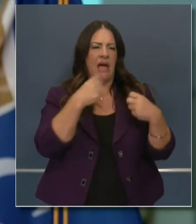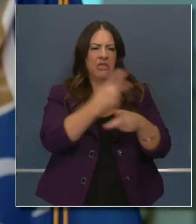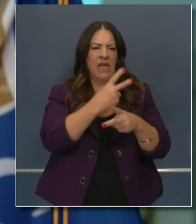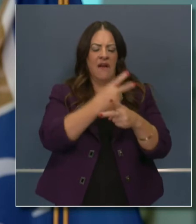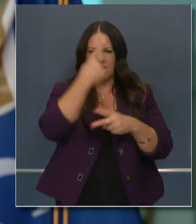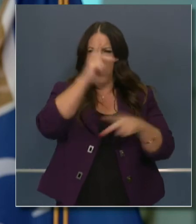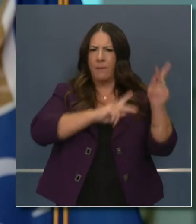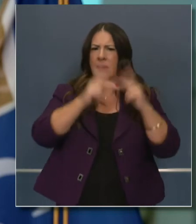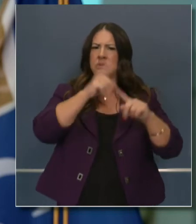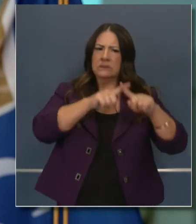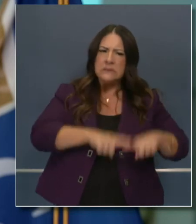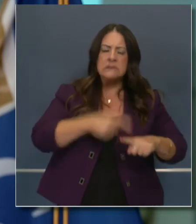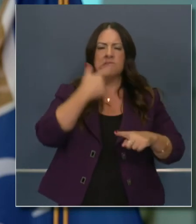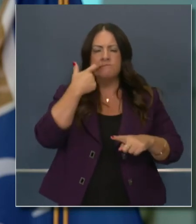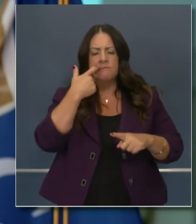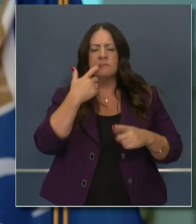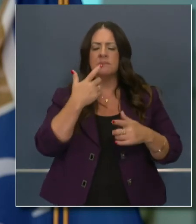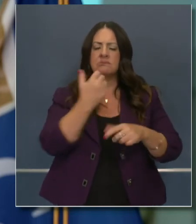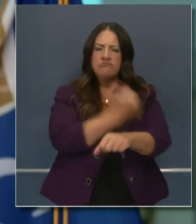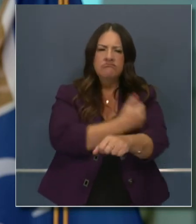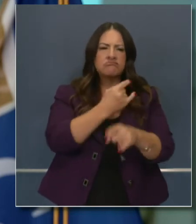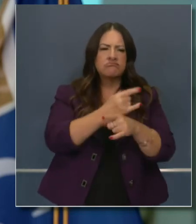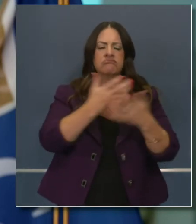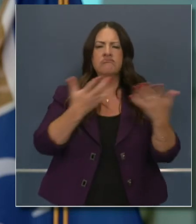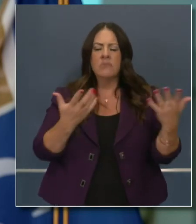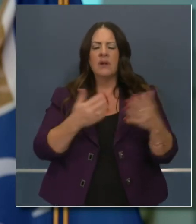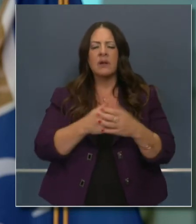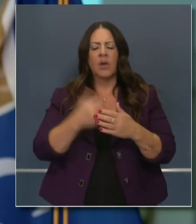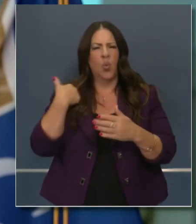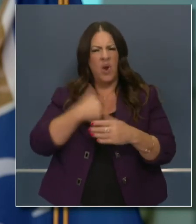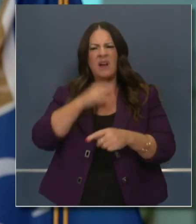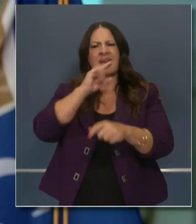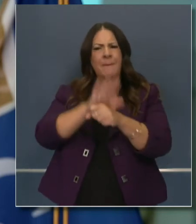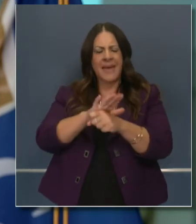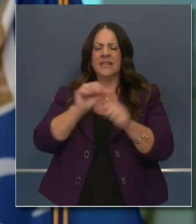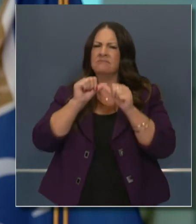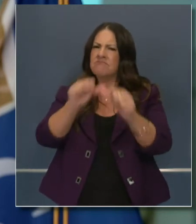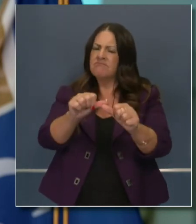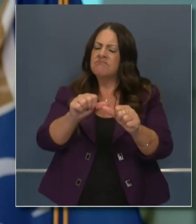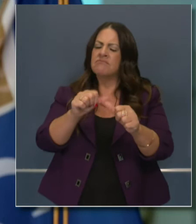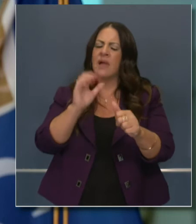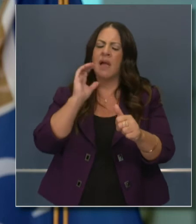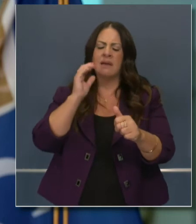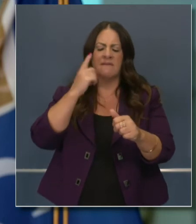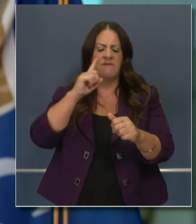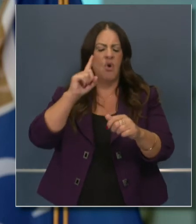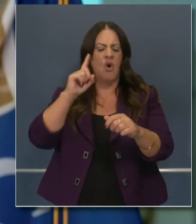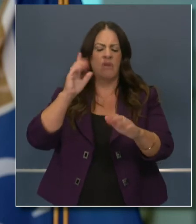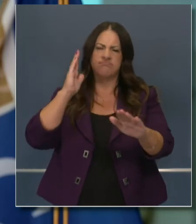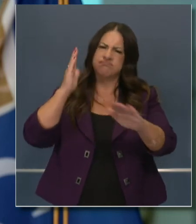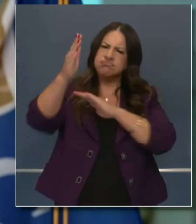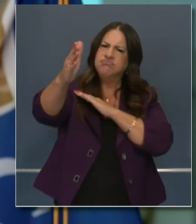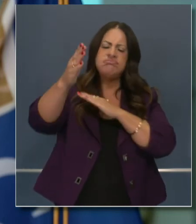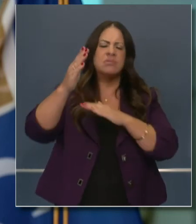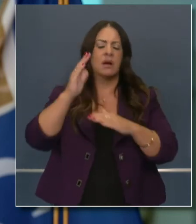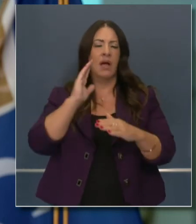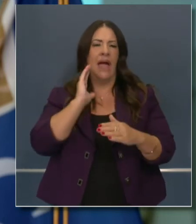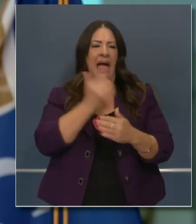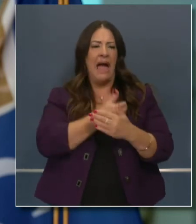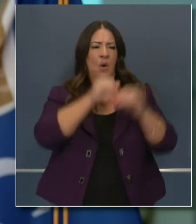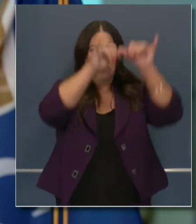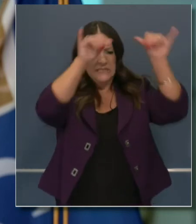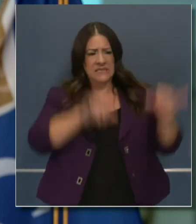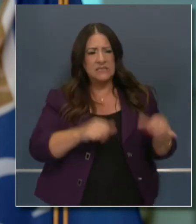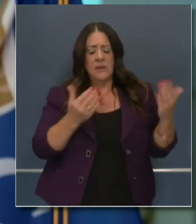those efforts. We are committed to the long haul of not only reforming our Medicaid system, Medi-Cal here in the state